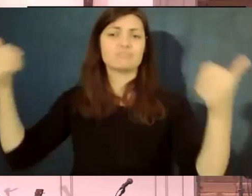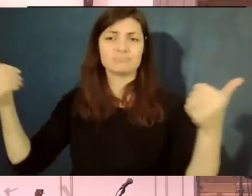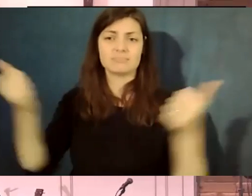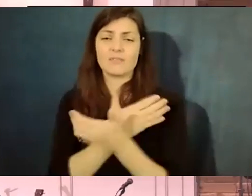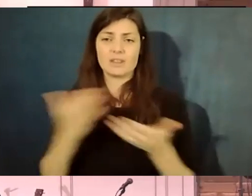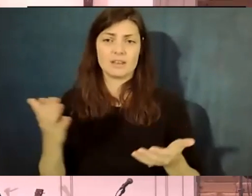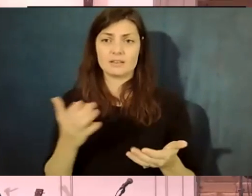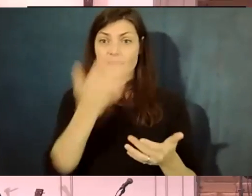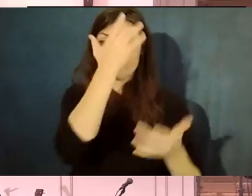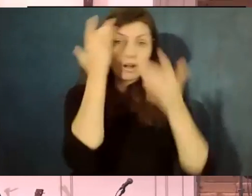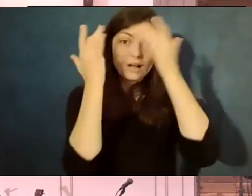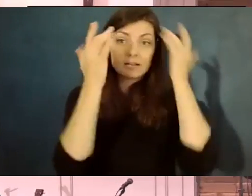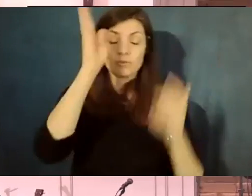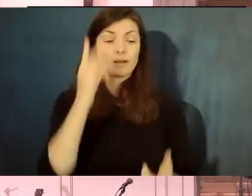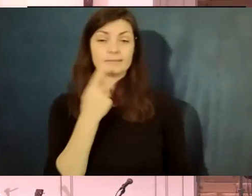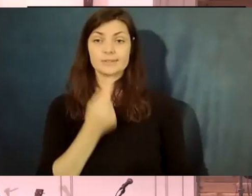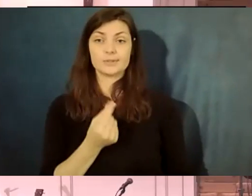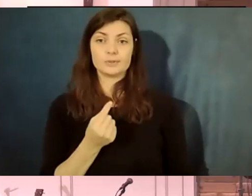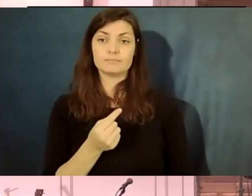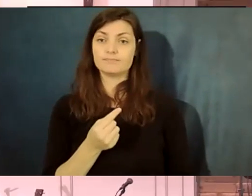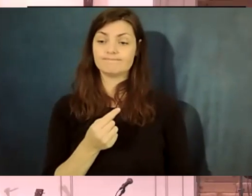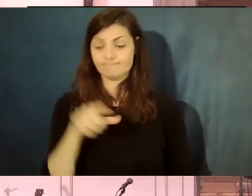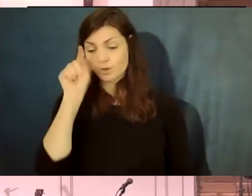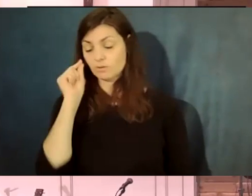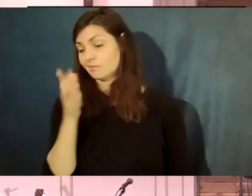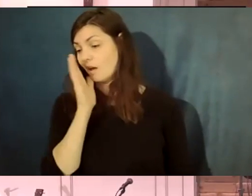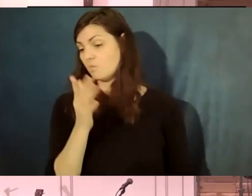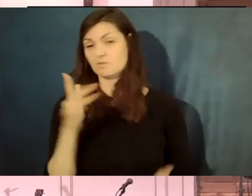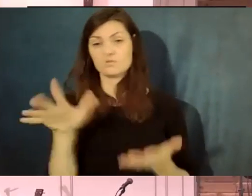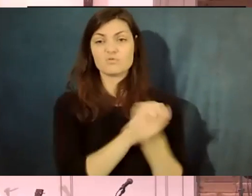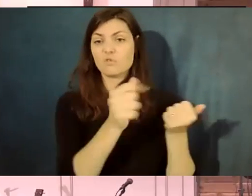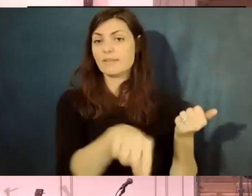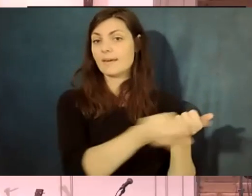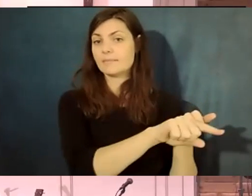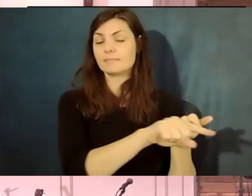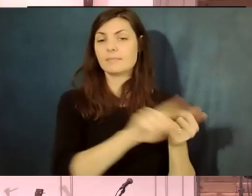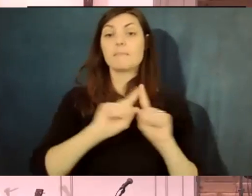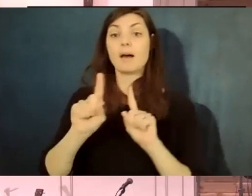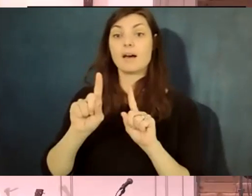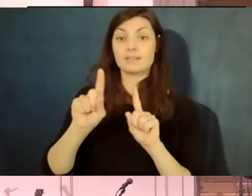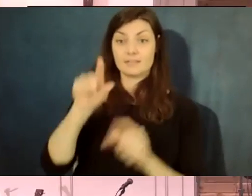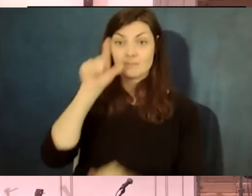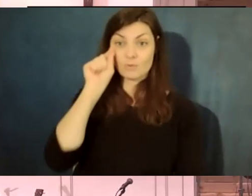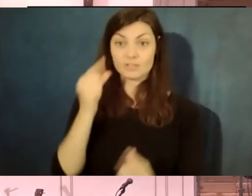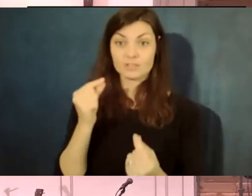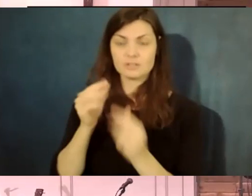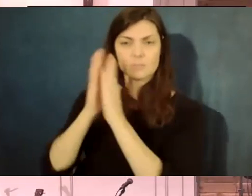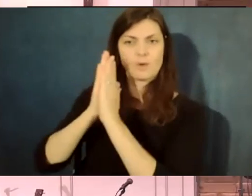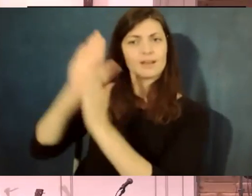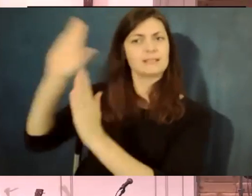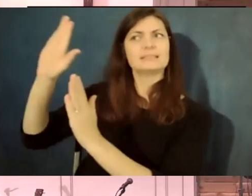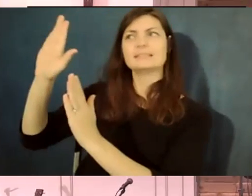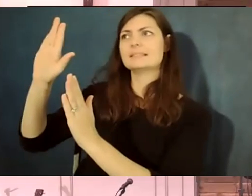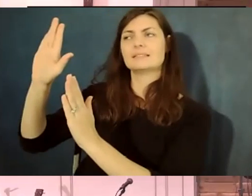them. Had not Moses, his chosen one, stood before him in the breach to turn away his